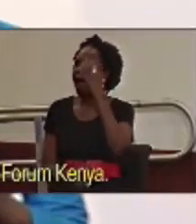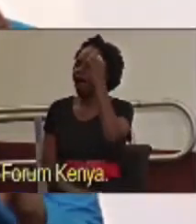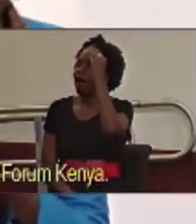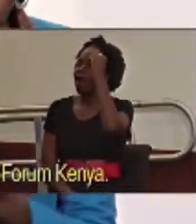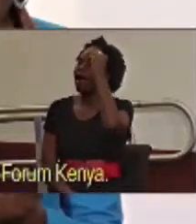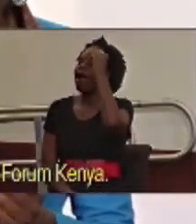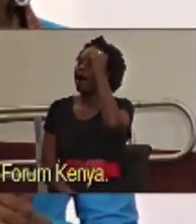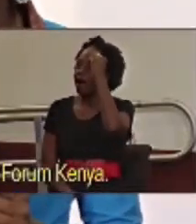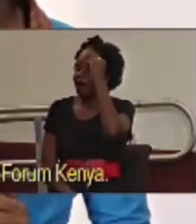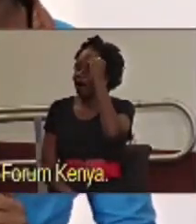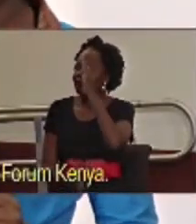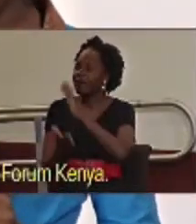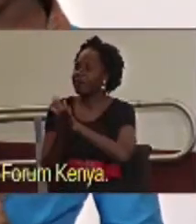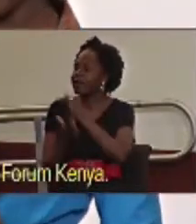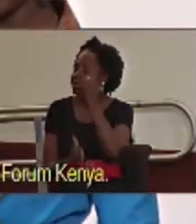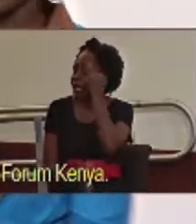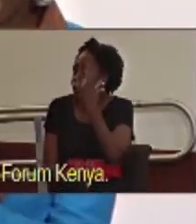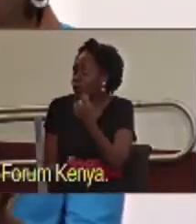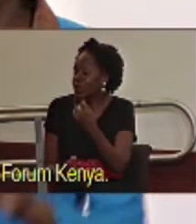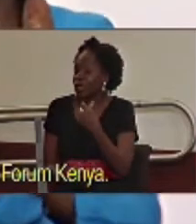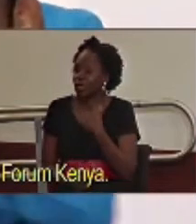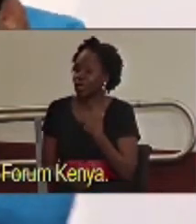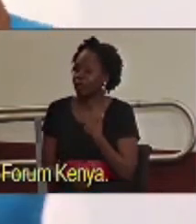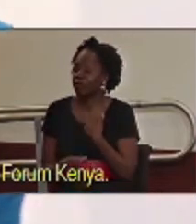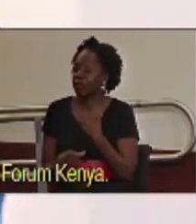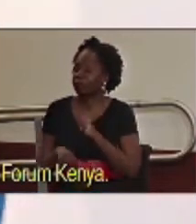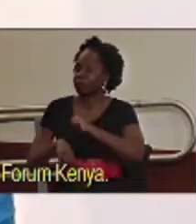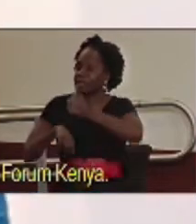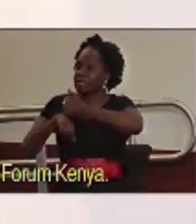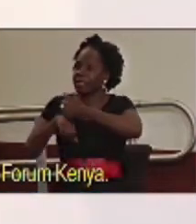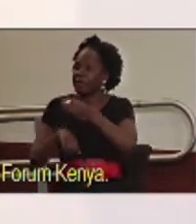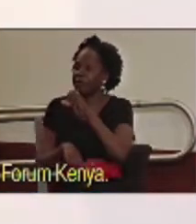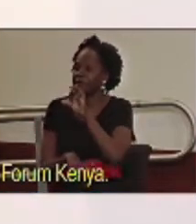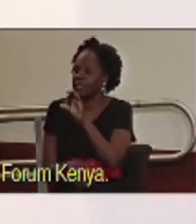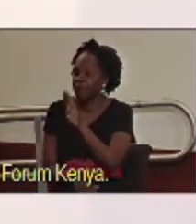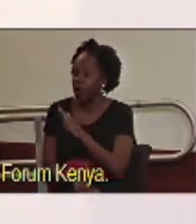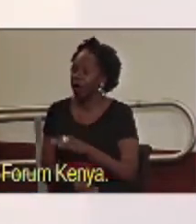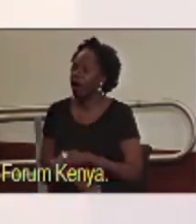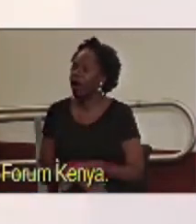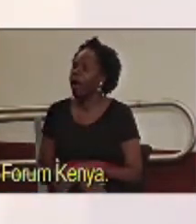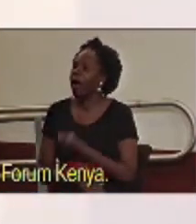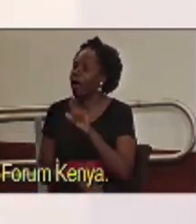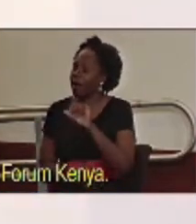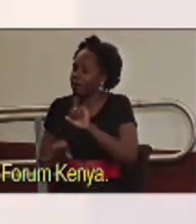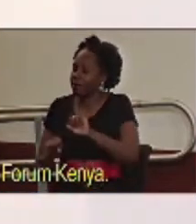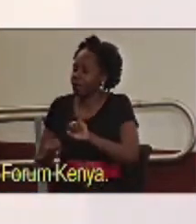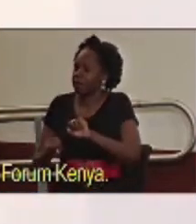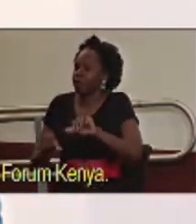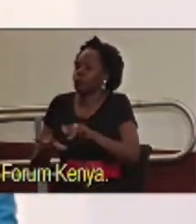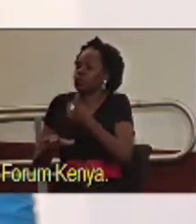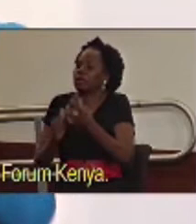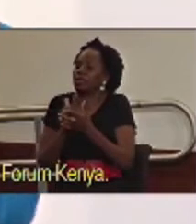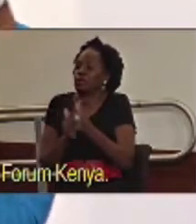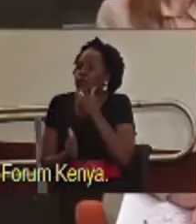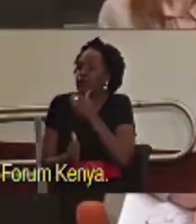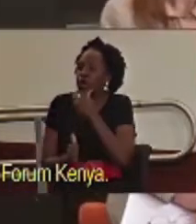girl. Just using Facebook, I knew that I could do something that could help this girl. I started